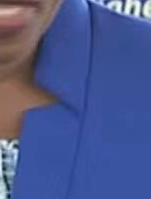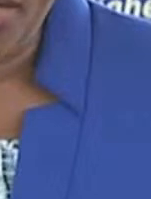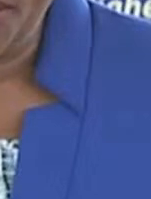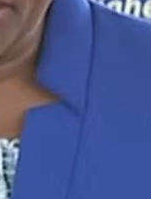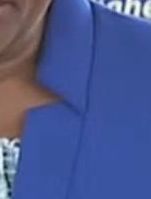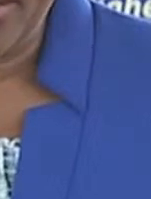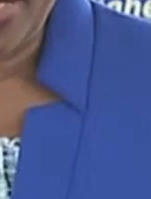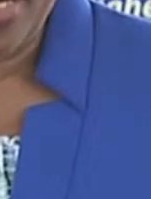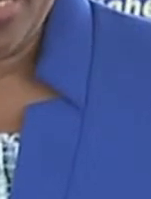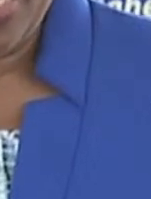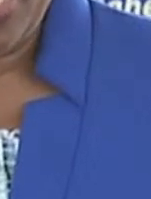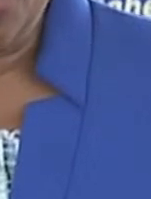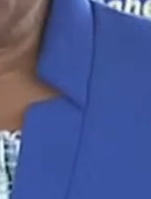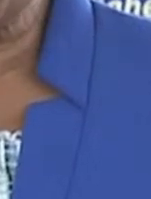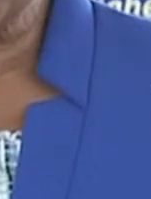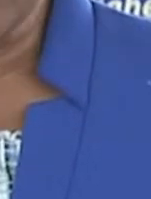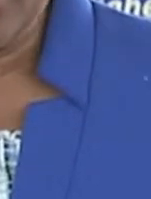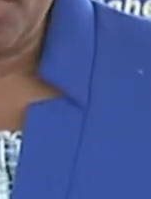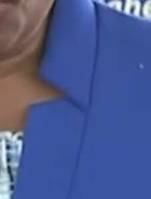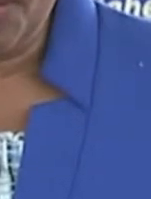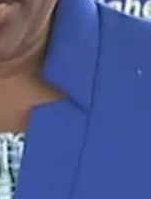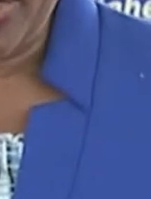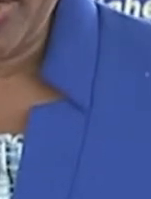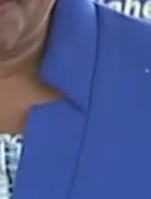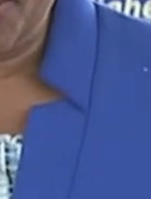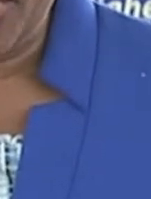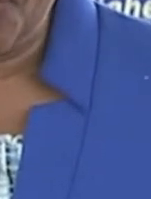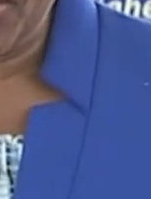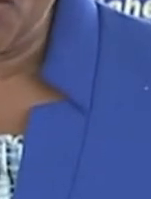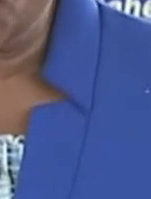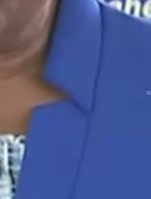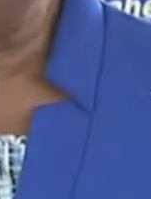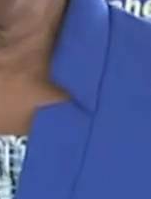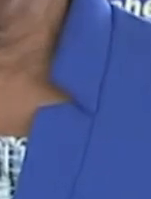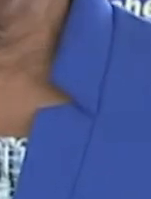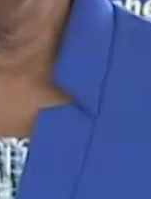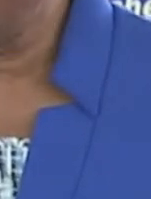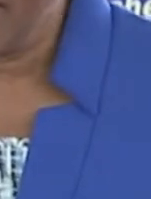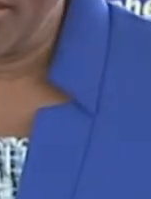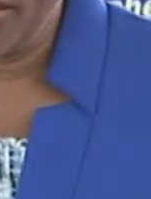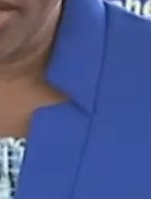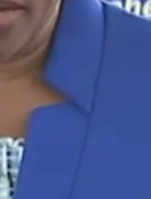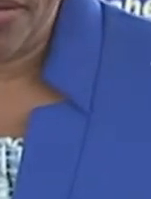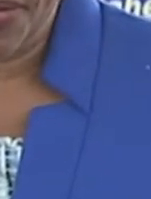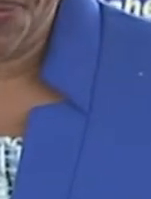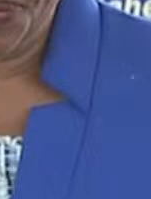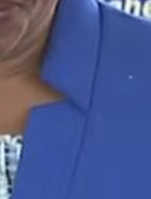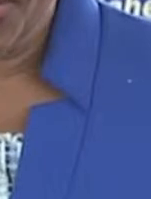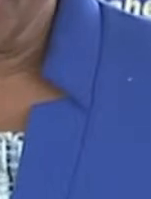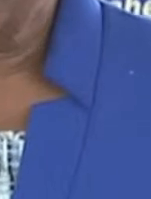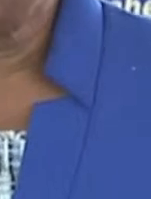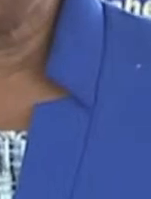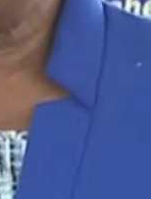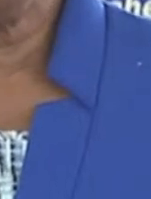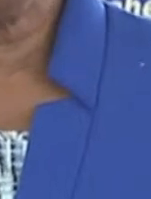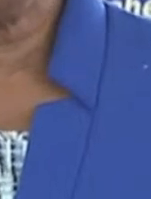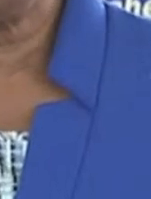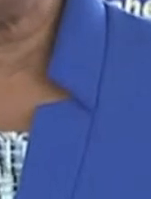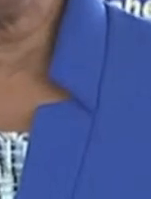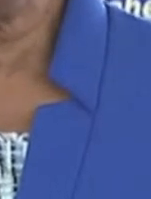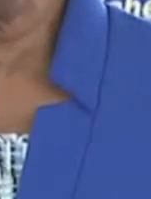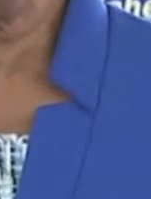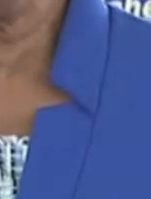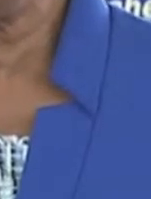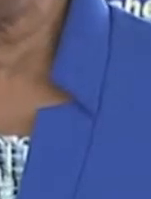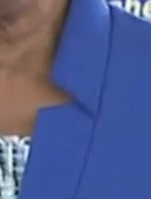community engagement, and offering numerous benefits to both the students and the staff. And